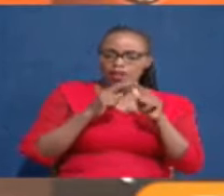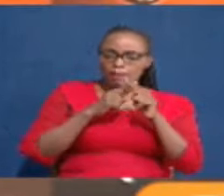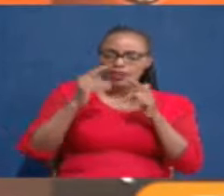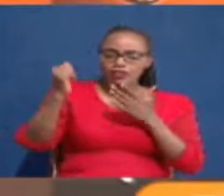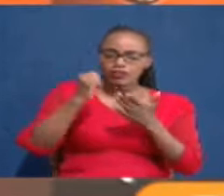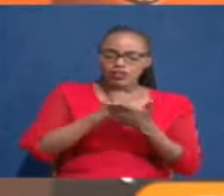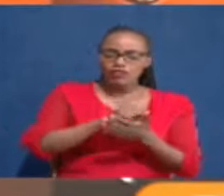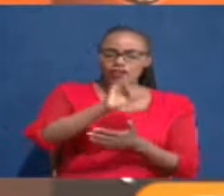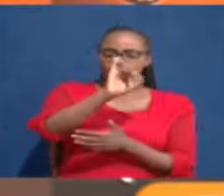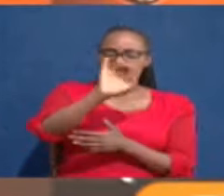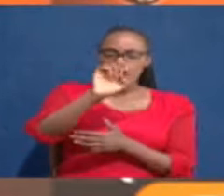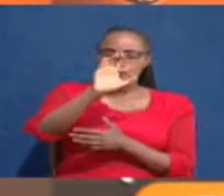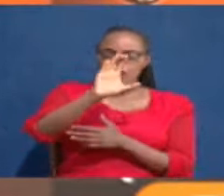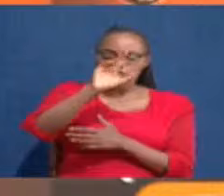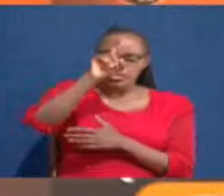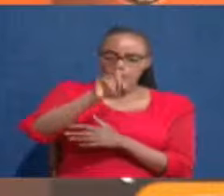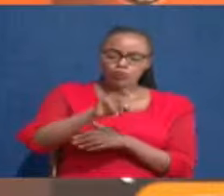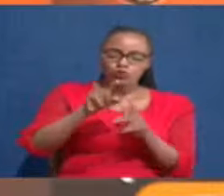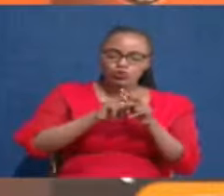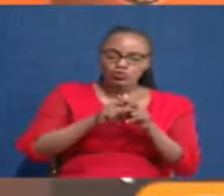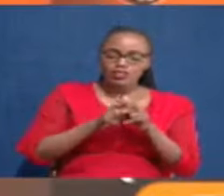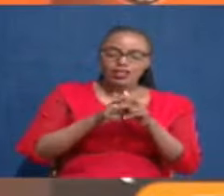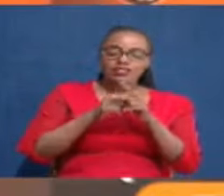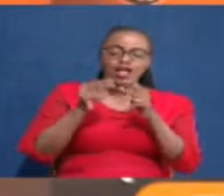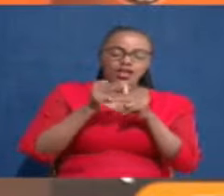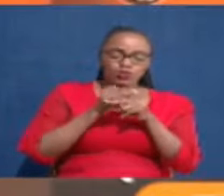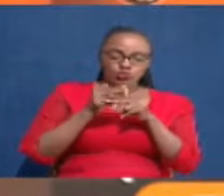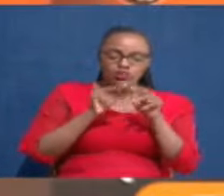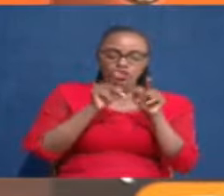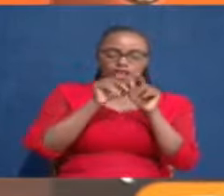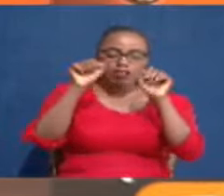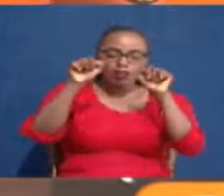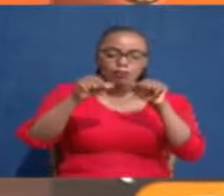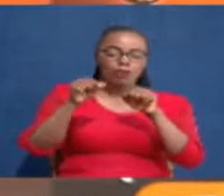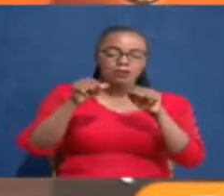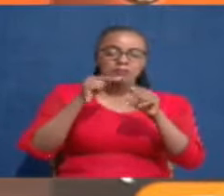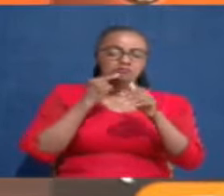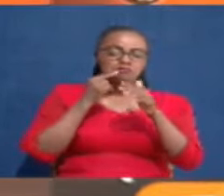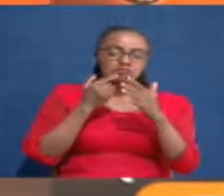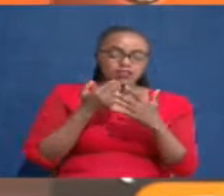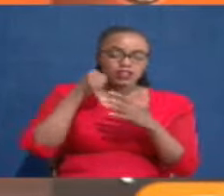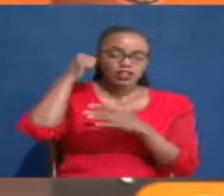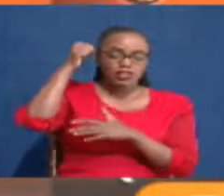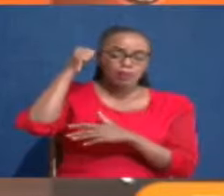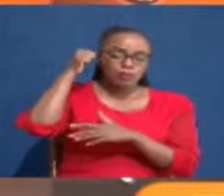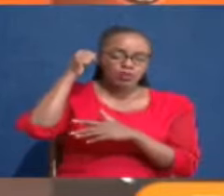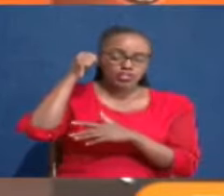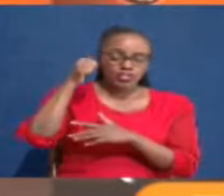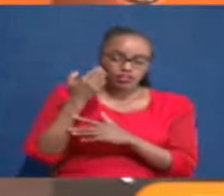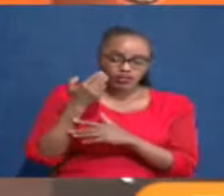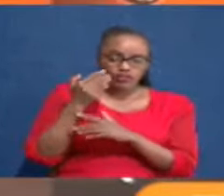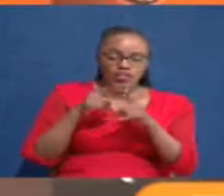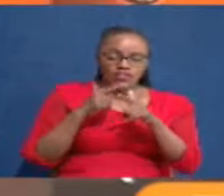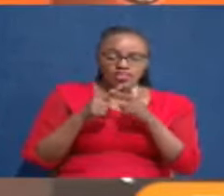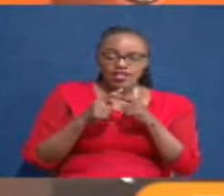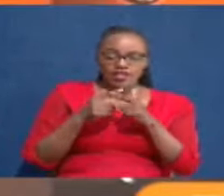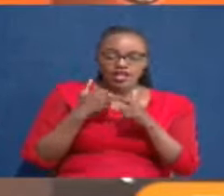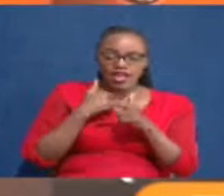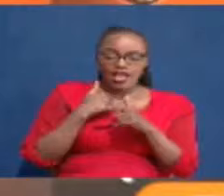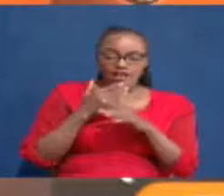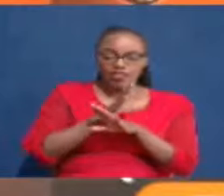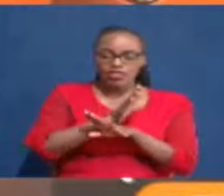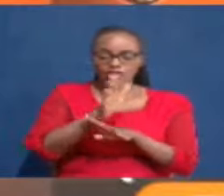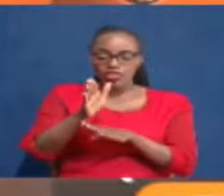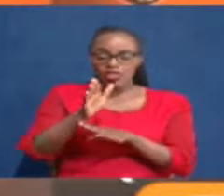IEBC commissioners should commence immediately. She said the political truce does not override